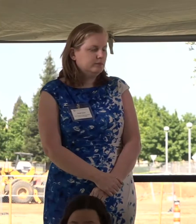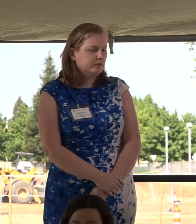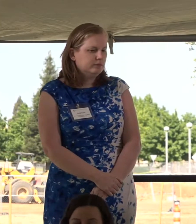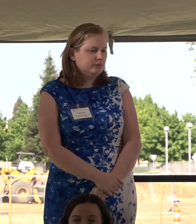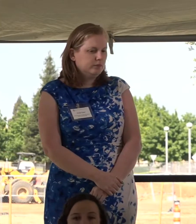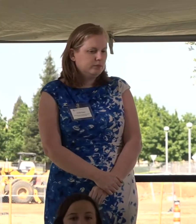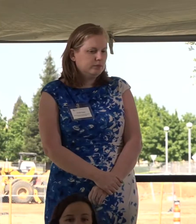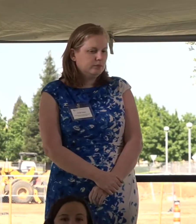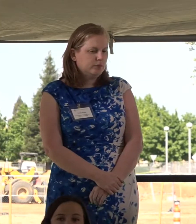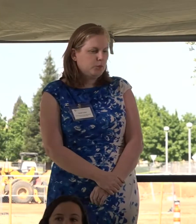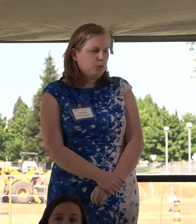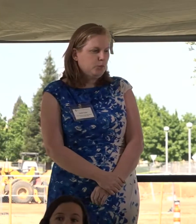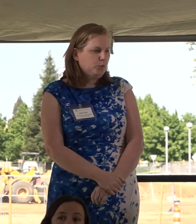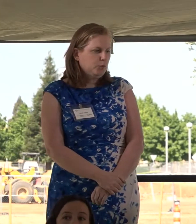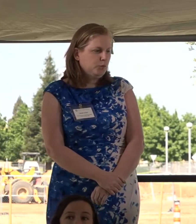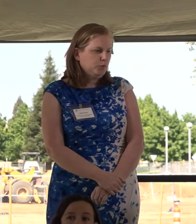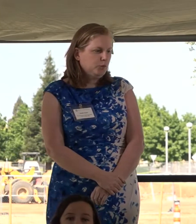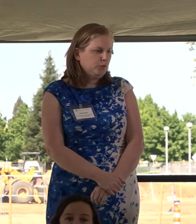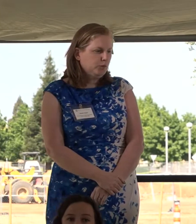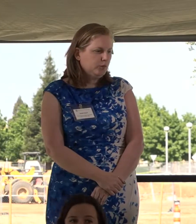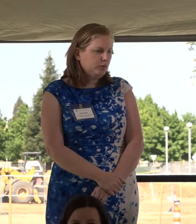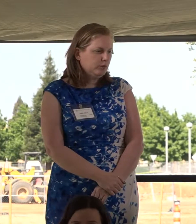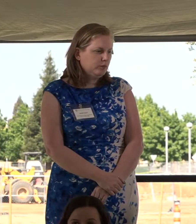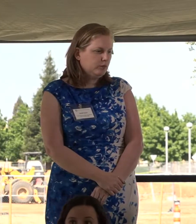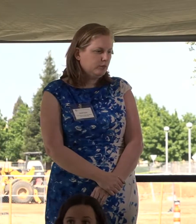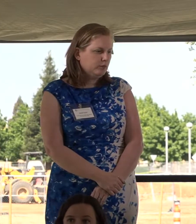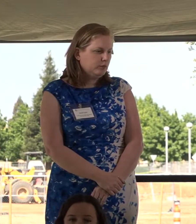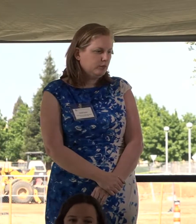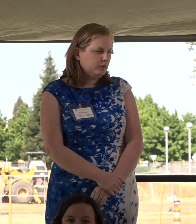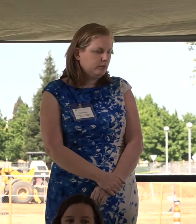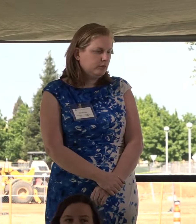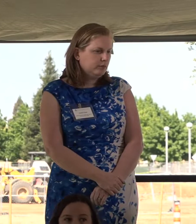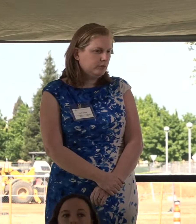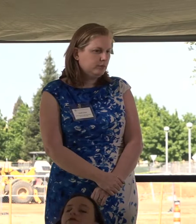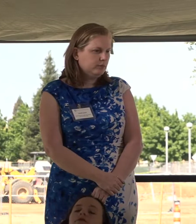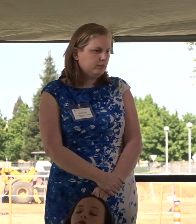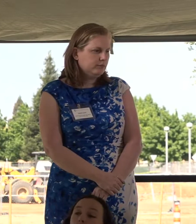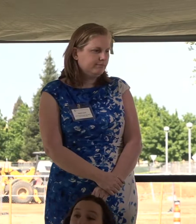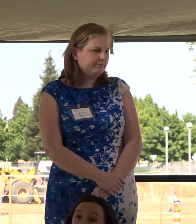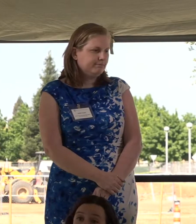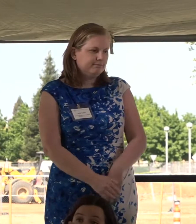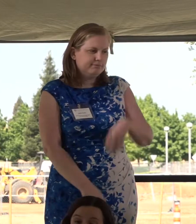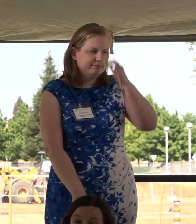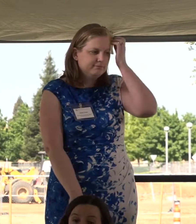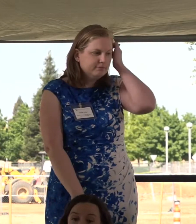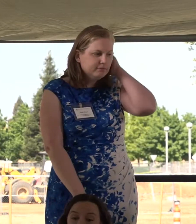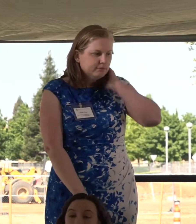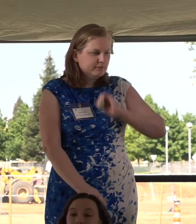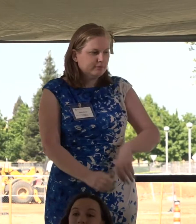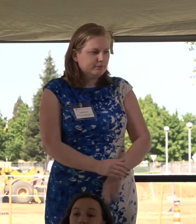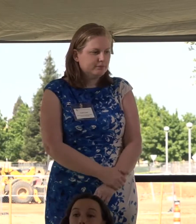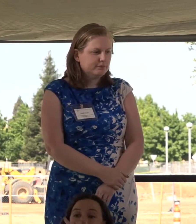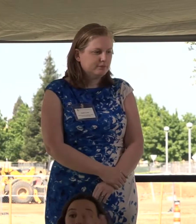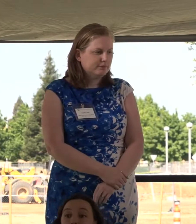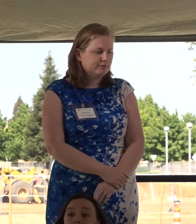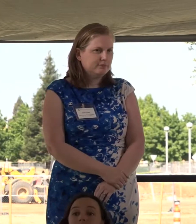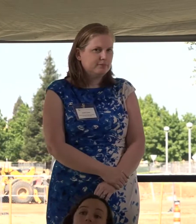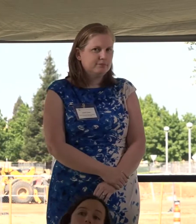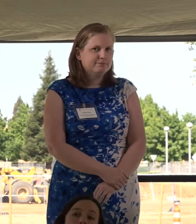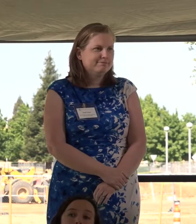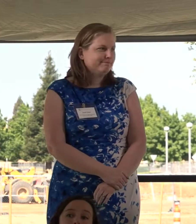her fellow veteran students with their academic goals. In just a few weeks, Heidi is graduating